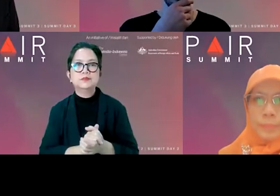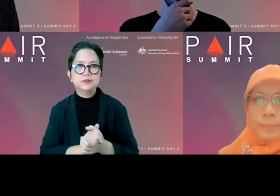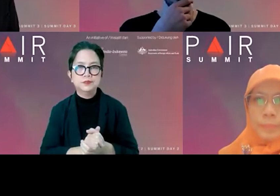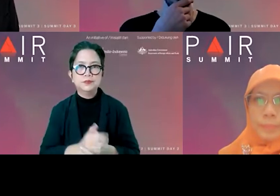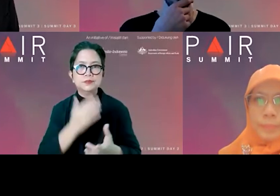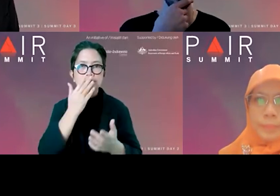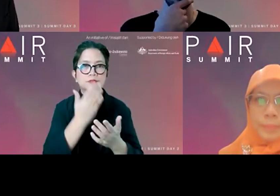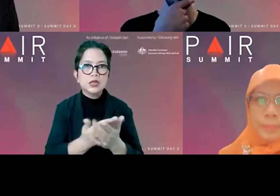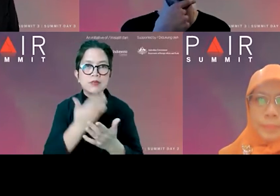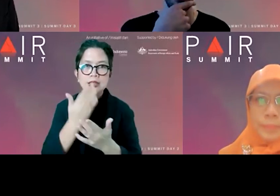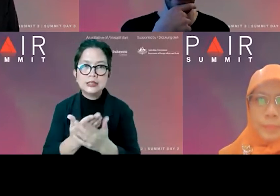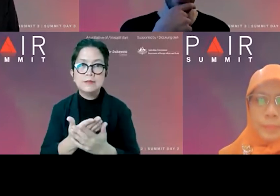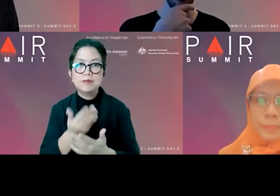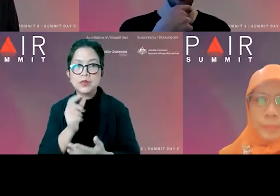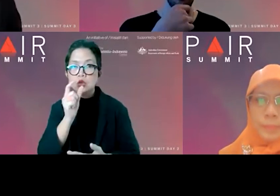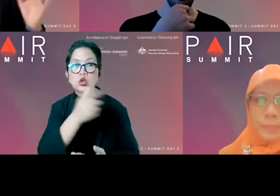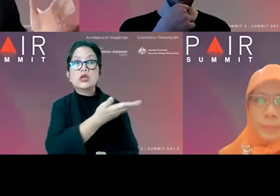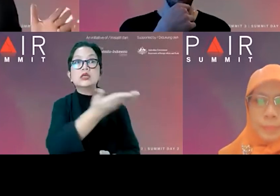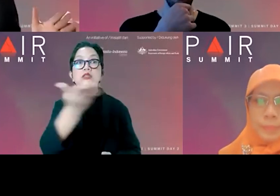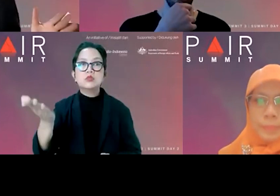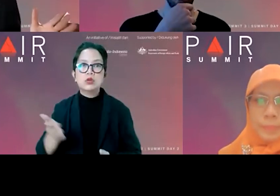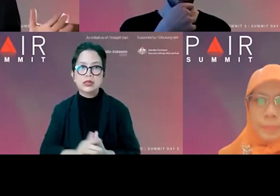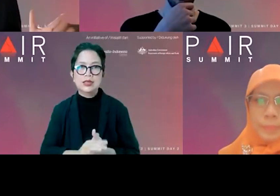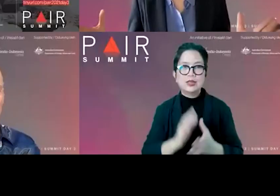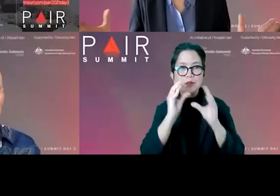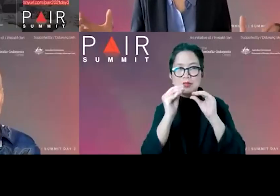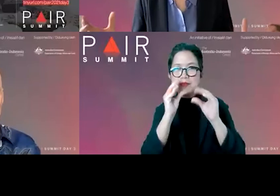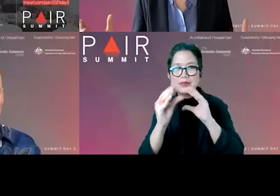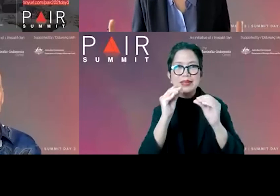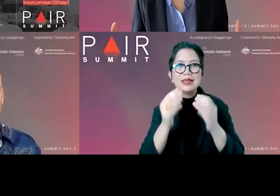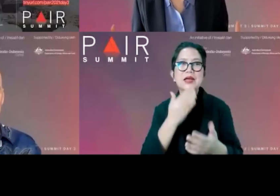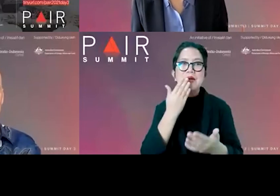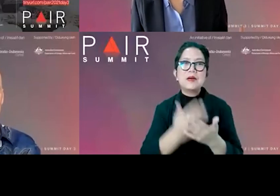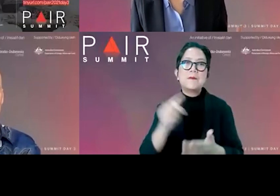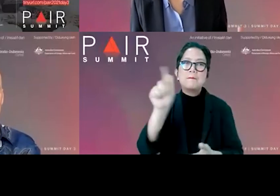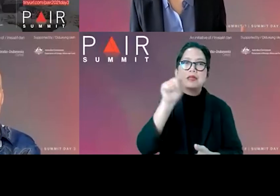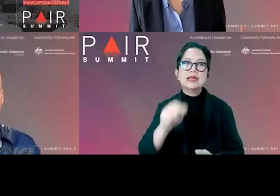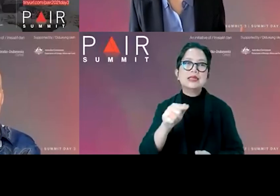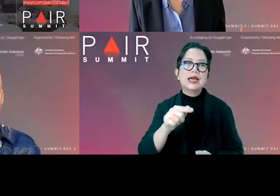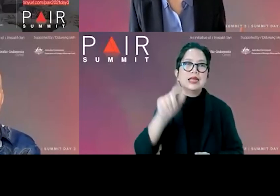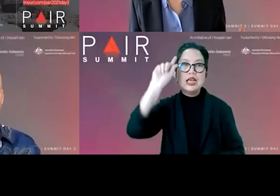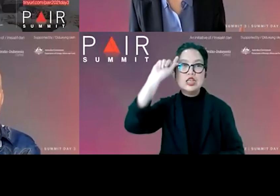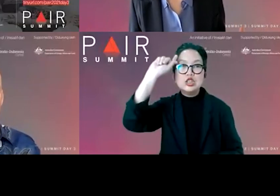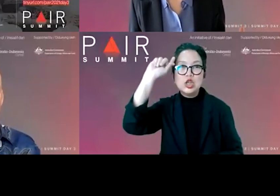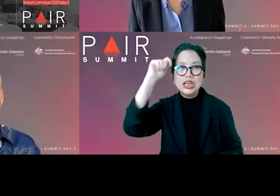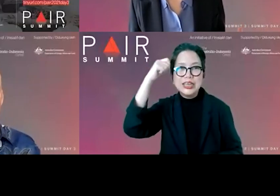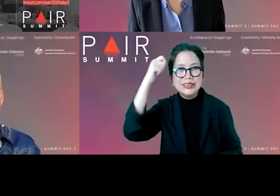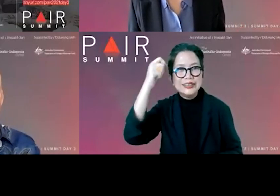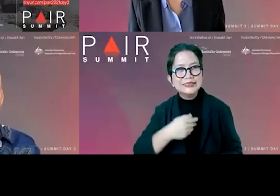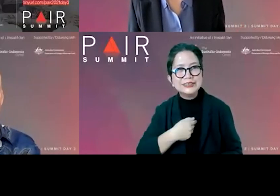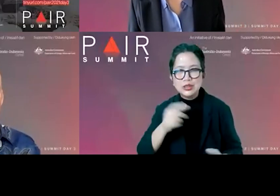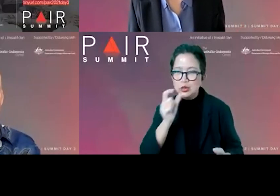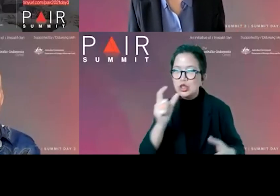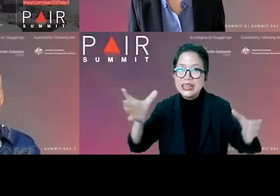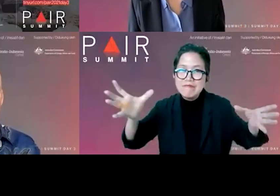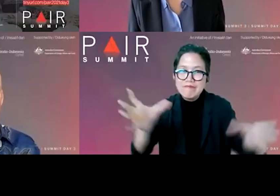fantastic conversation. Such a big question and so hard to encapsulate it in a panel discussion without